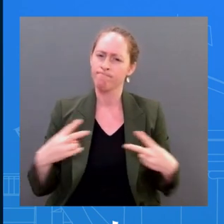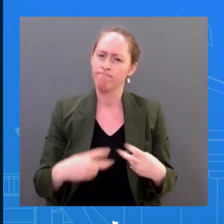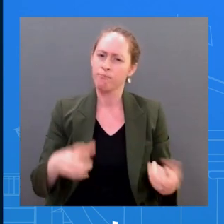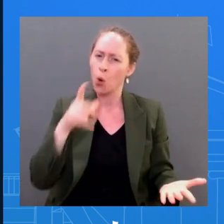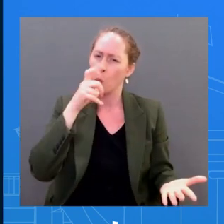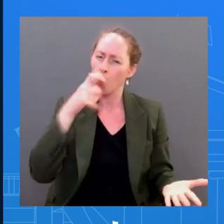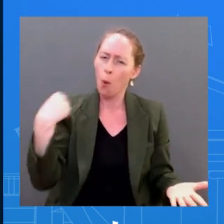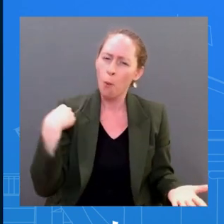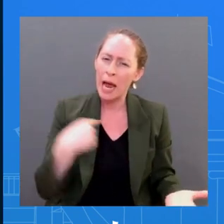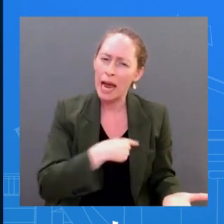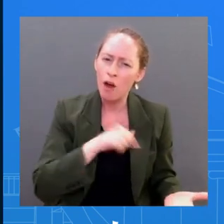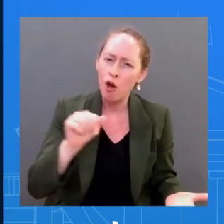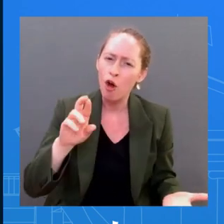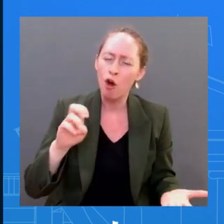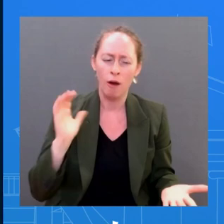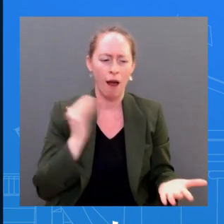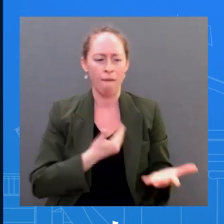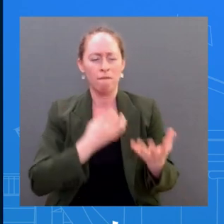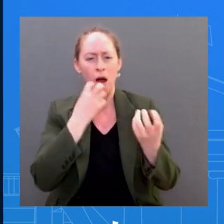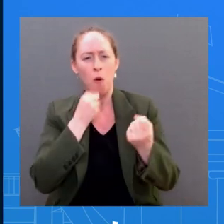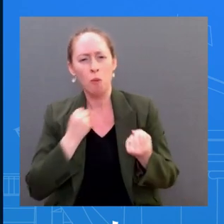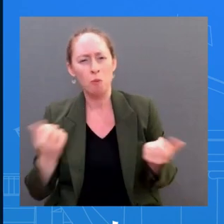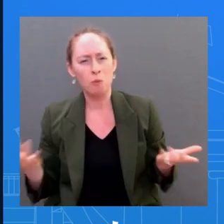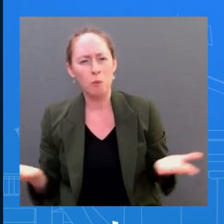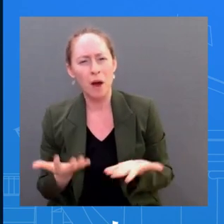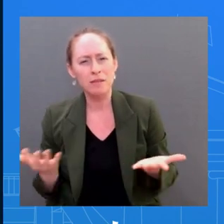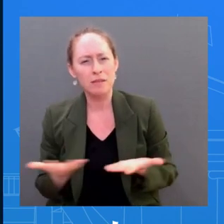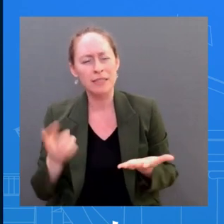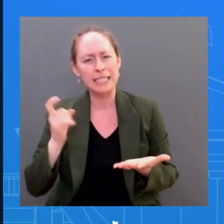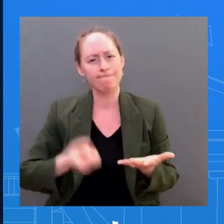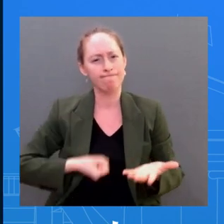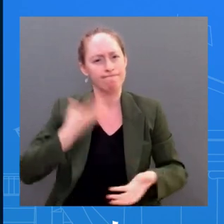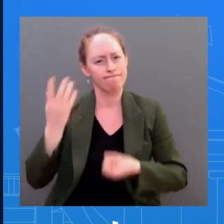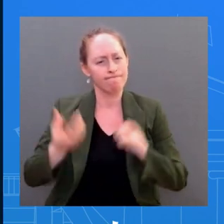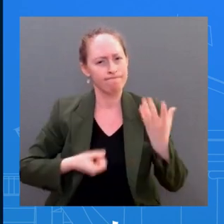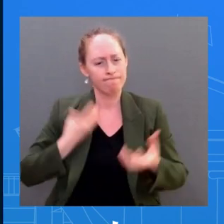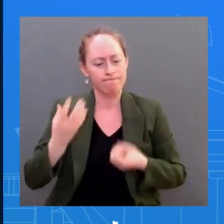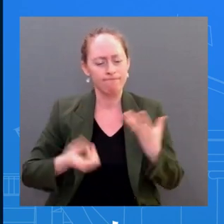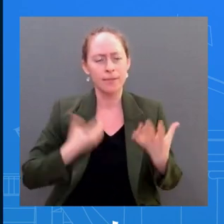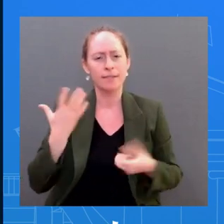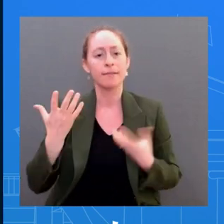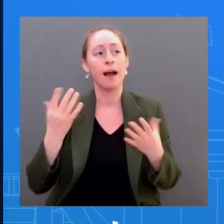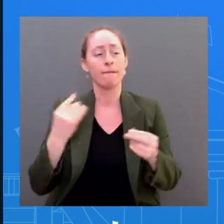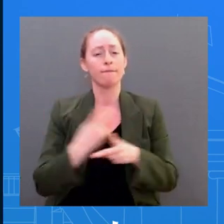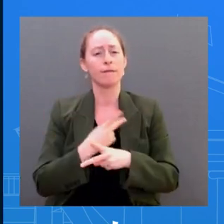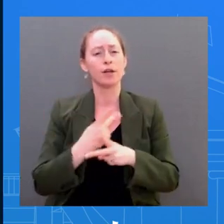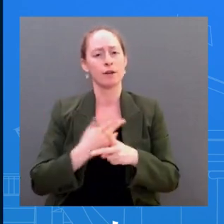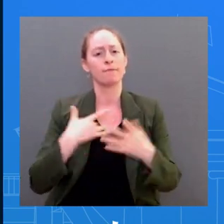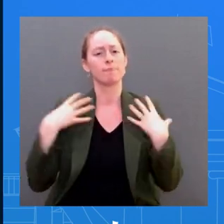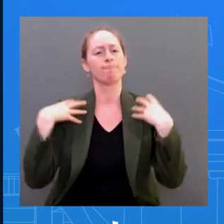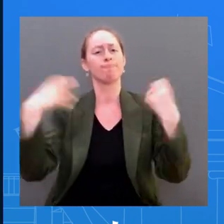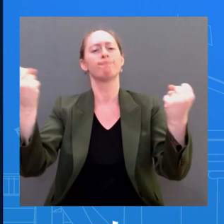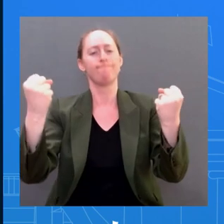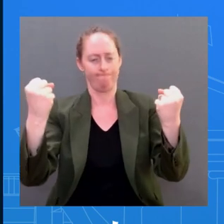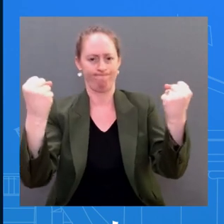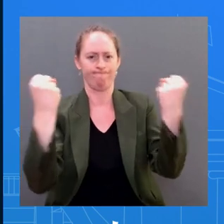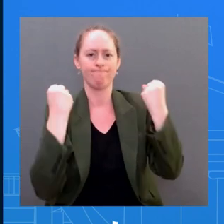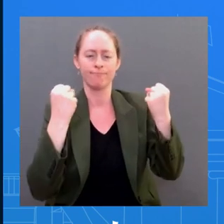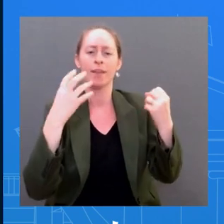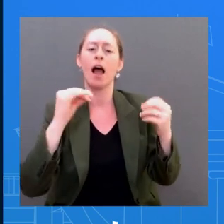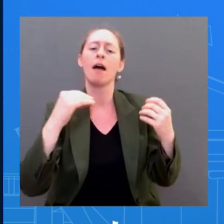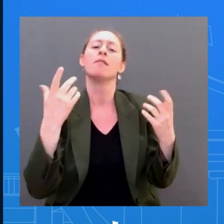real courage and honor our immortal obligations instead of our party affiliations. Enough